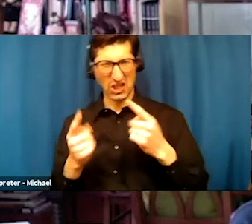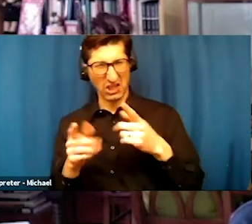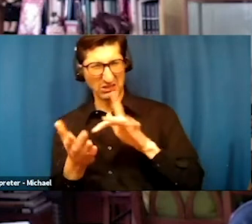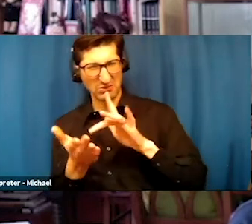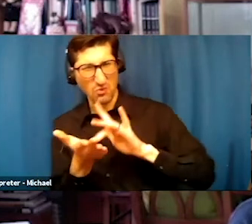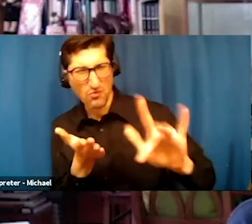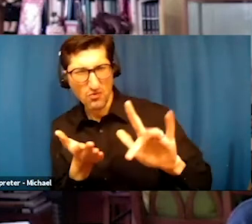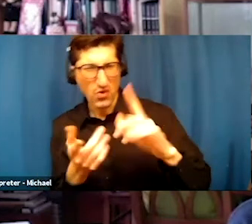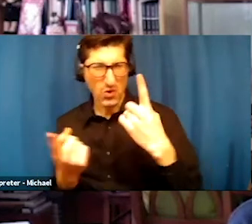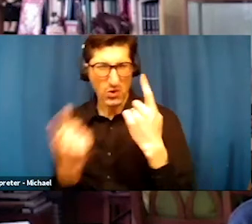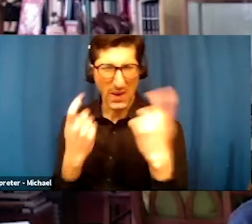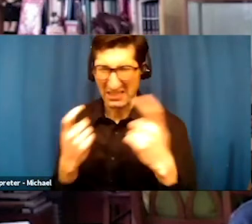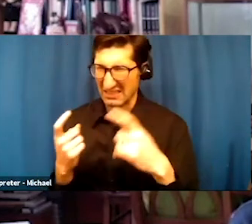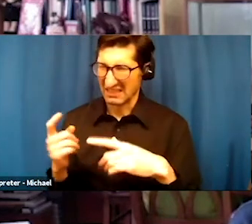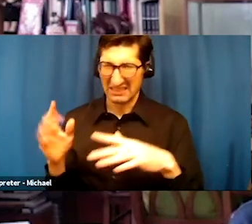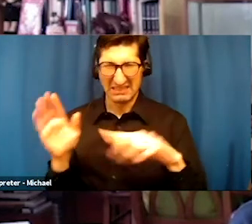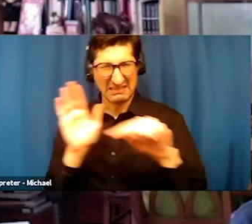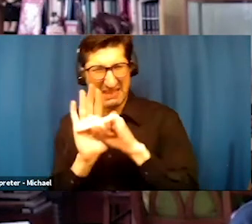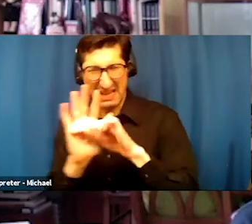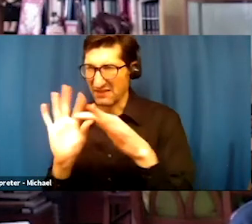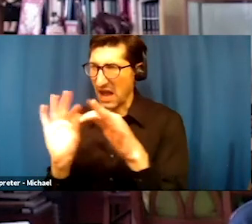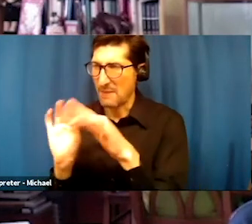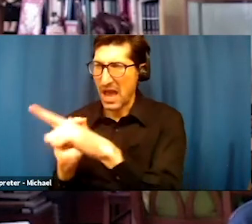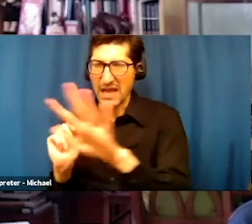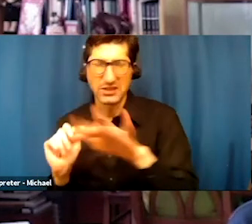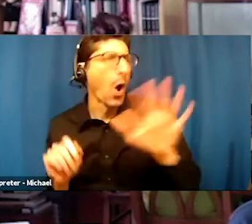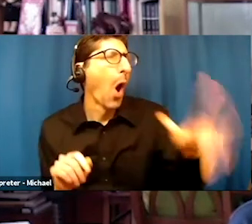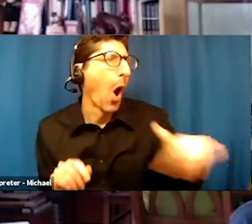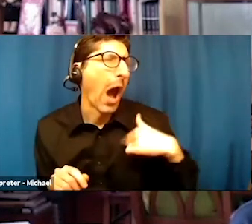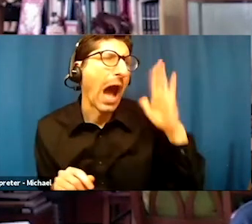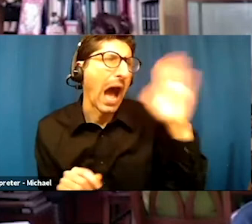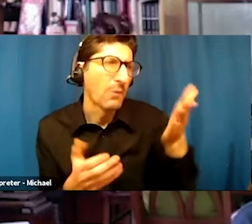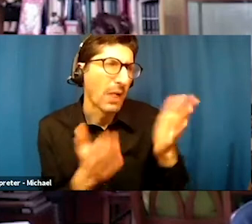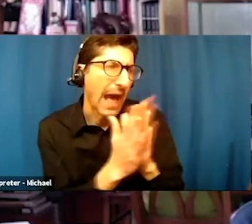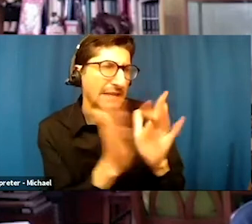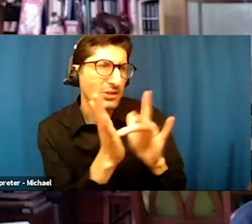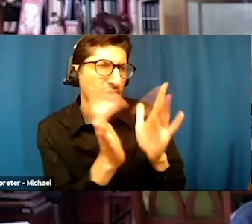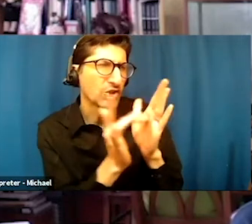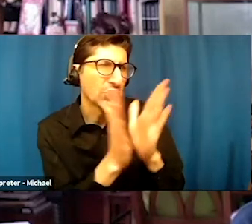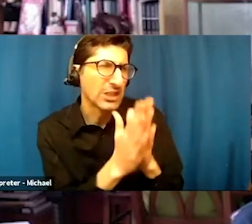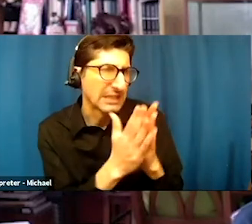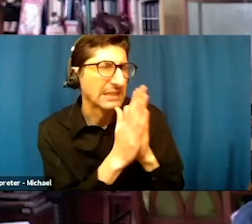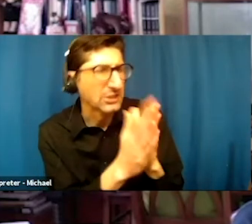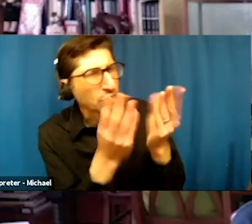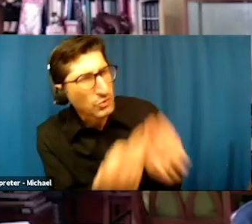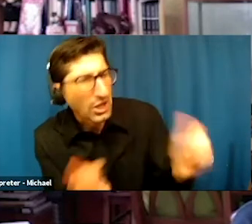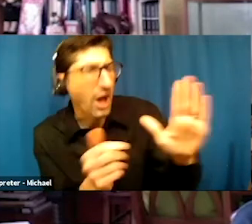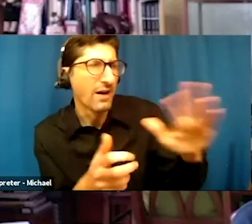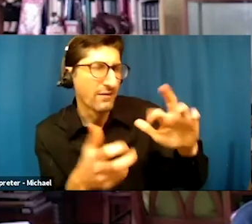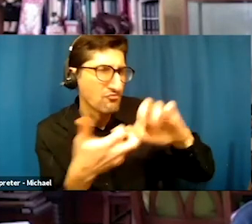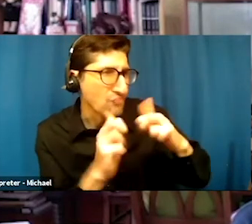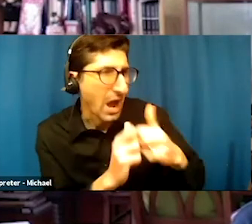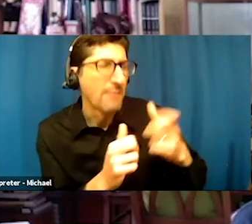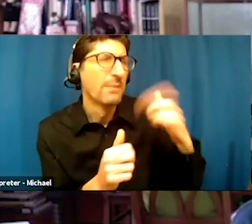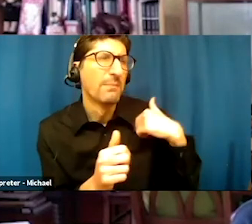And here's the, the, the offer to pray over you until Jesus heals your affliction. And I mean, it's just, it's a daily